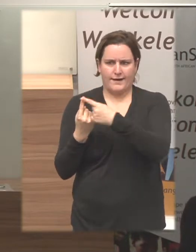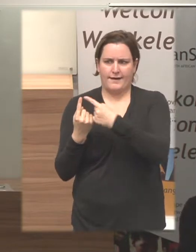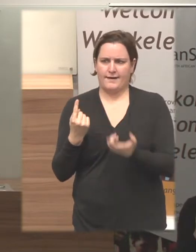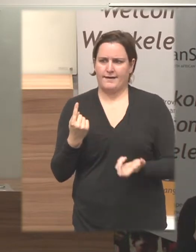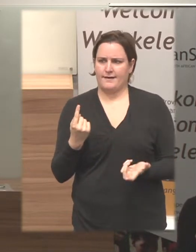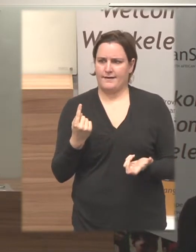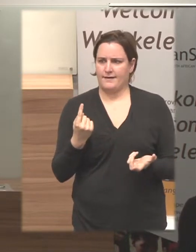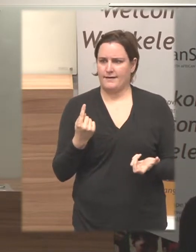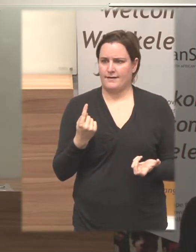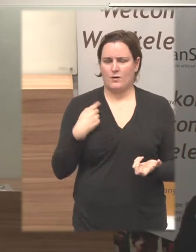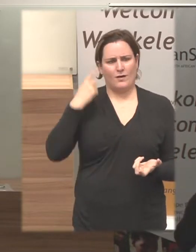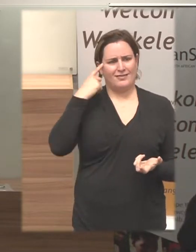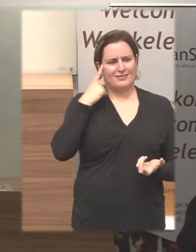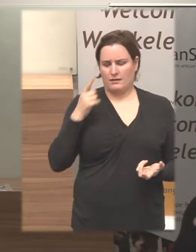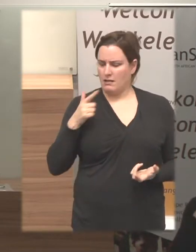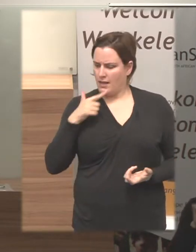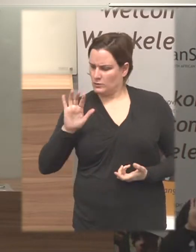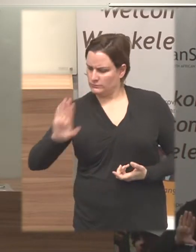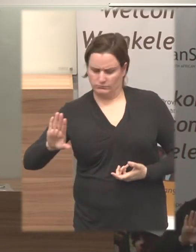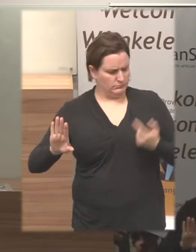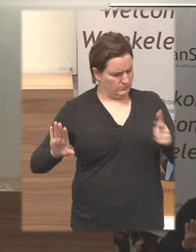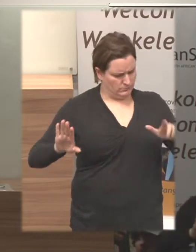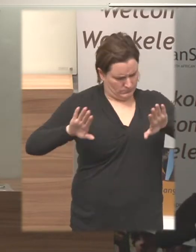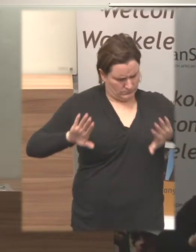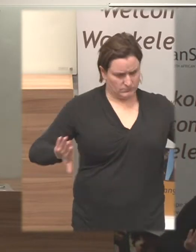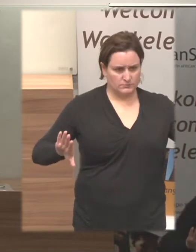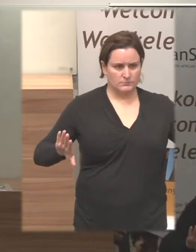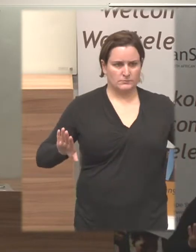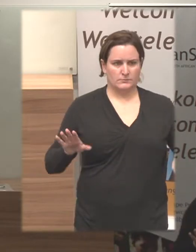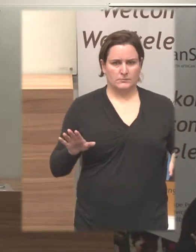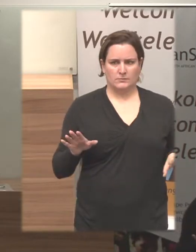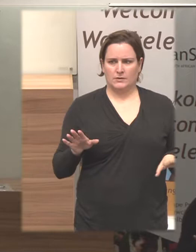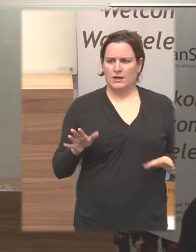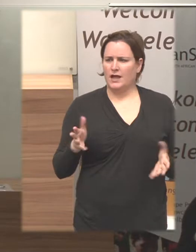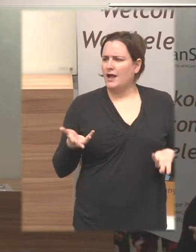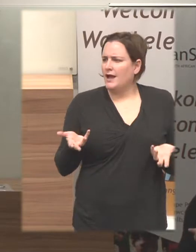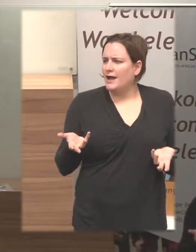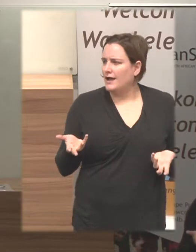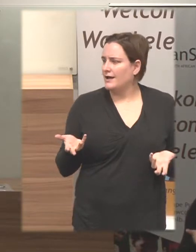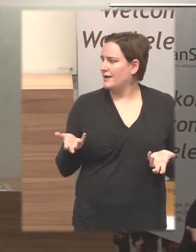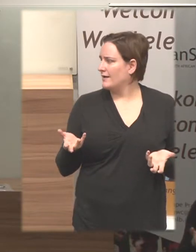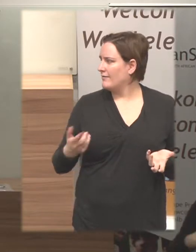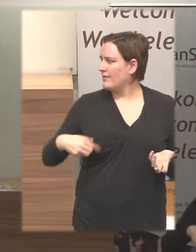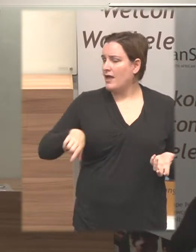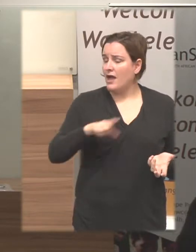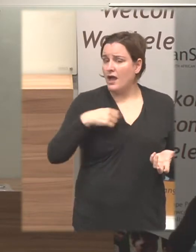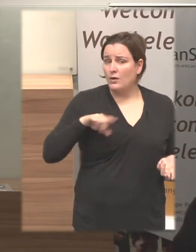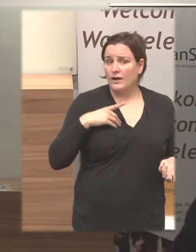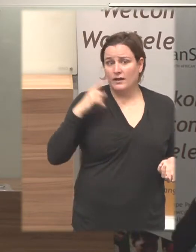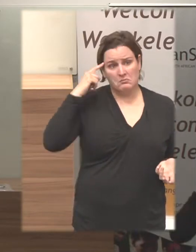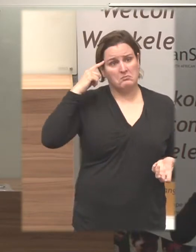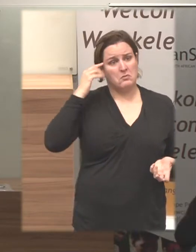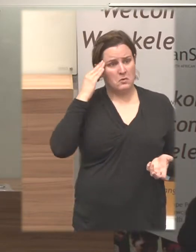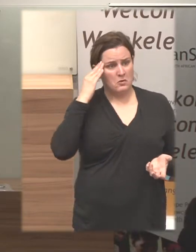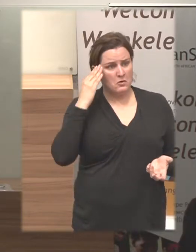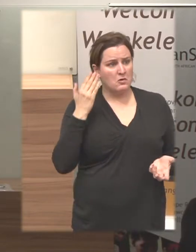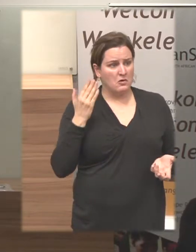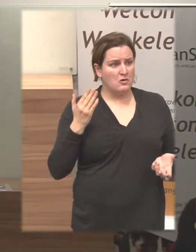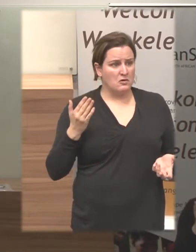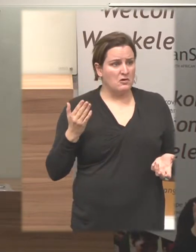languages separate from each other, while deficient language use is mixed. And I think in our own context, there are some